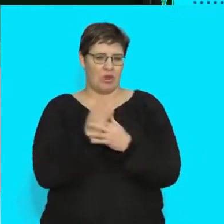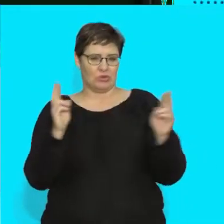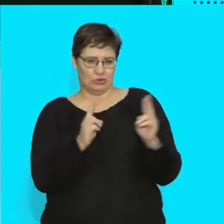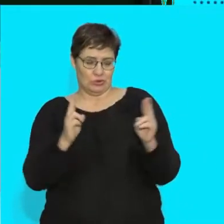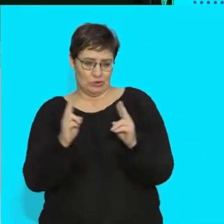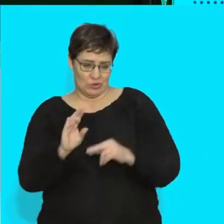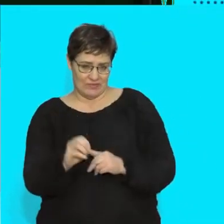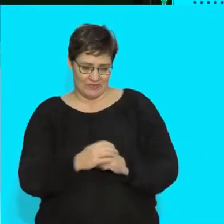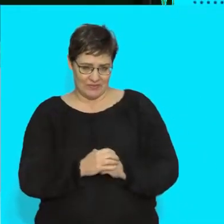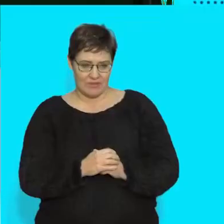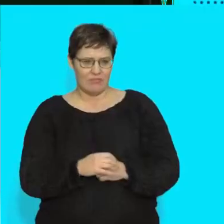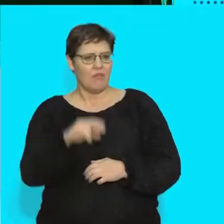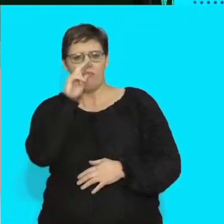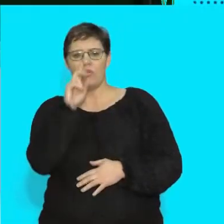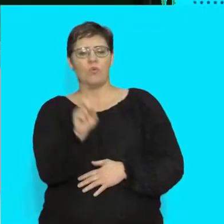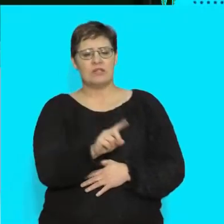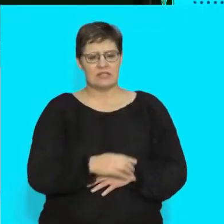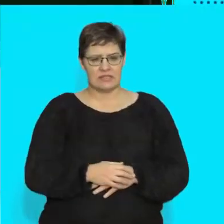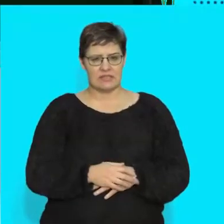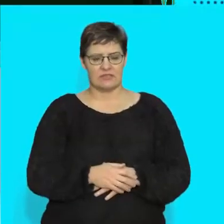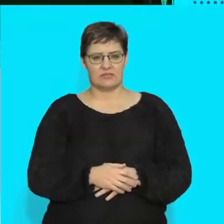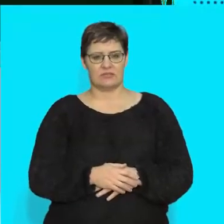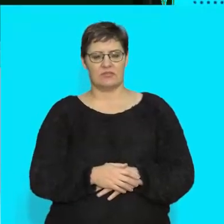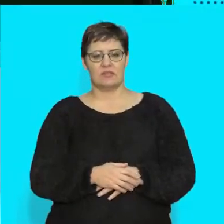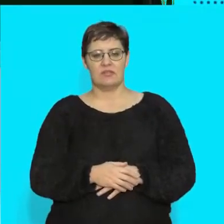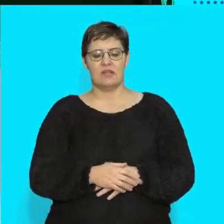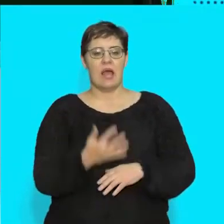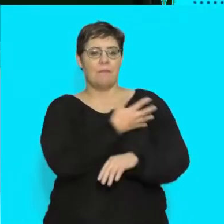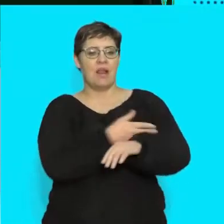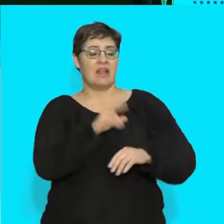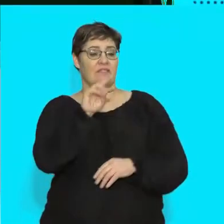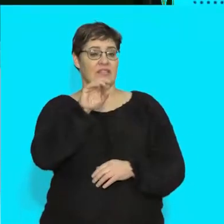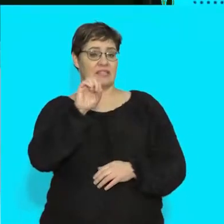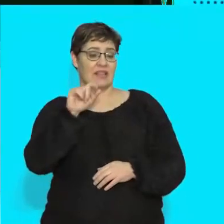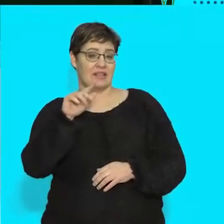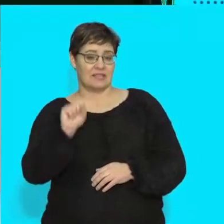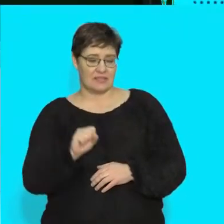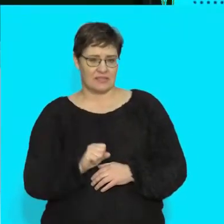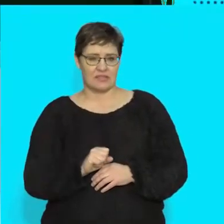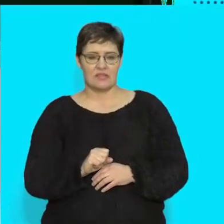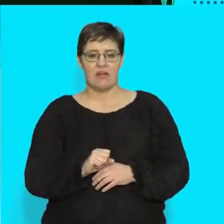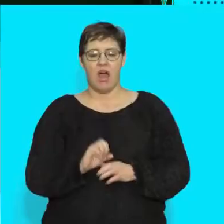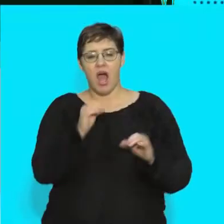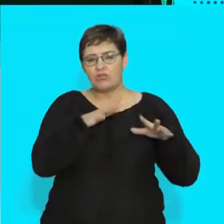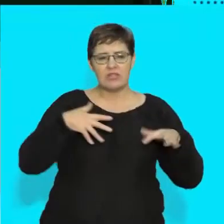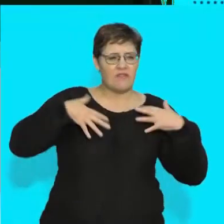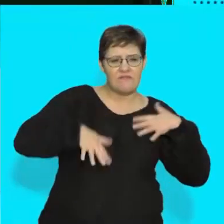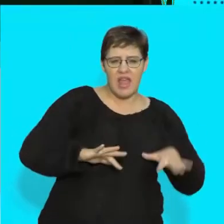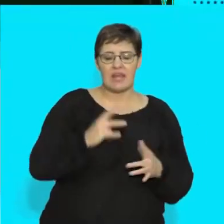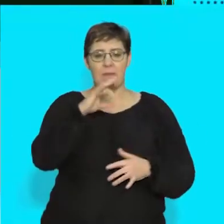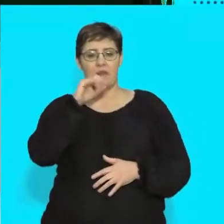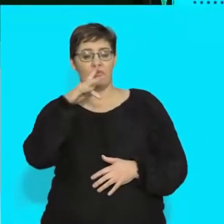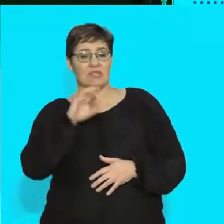We're looking at, all right, the blood vessels and how the arteries, the veins, and the capillaries, how they